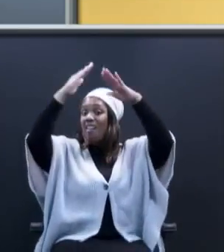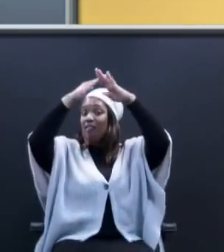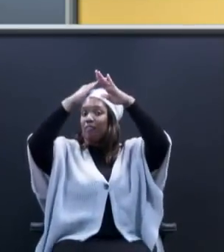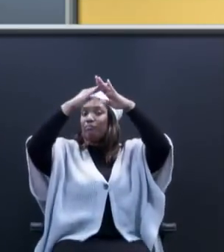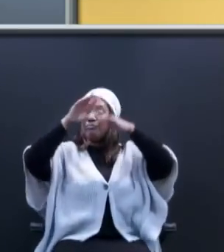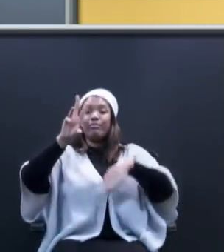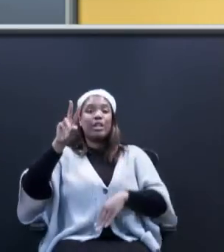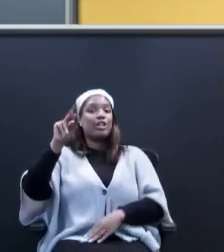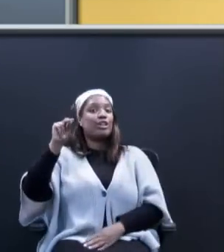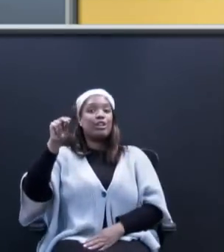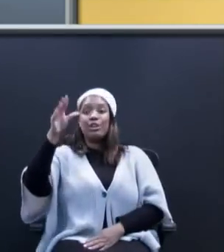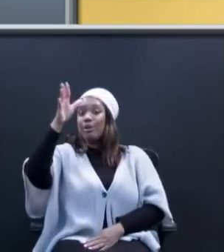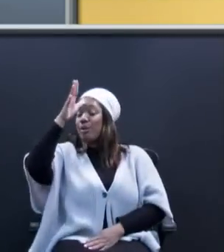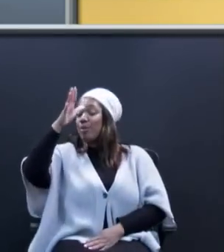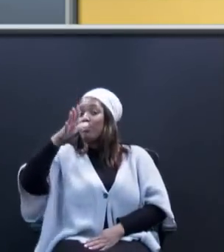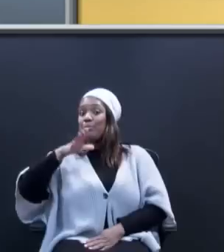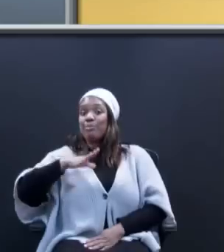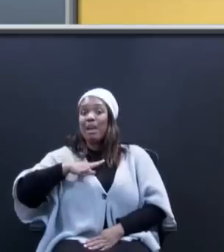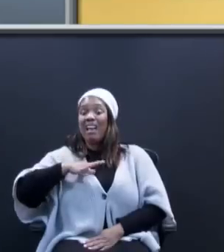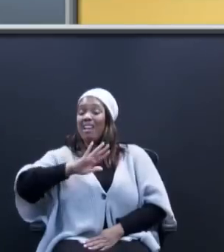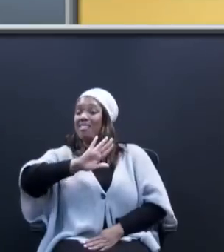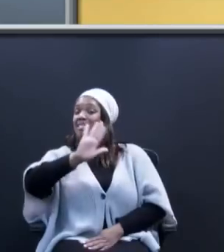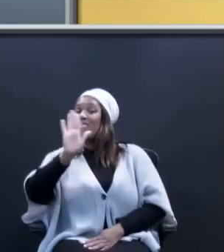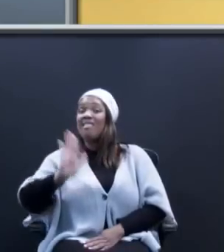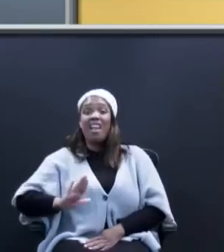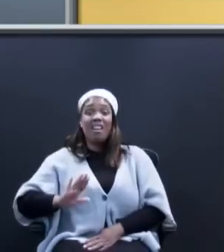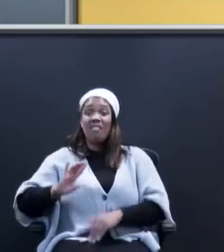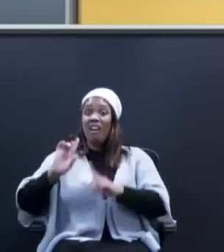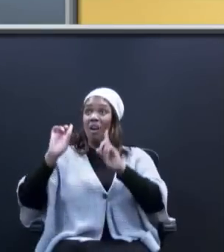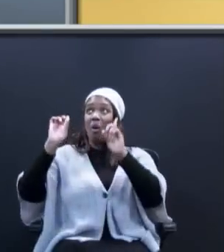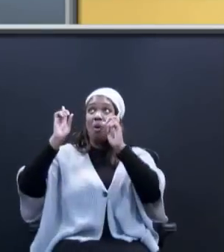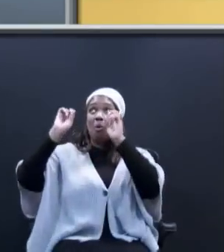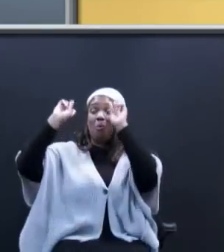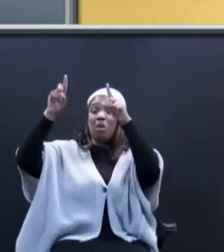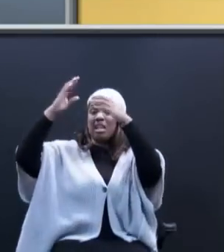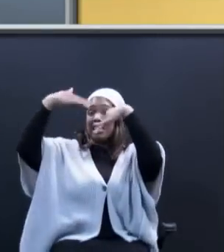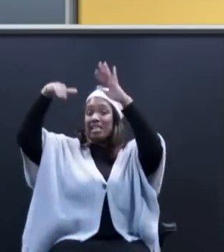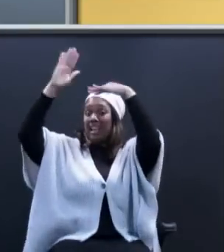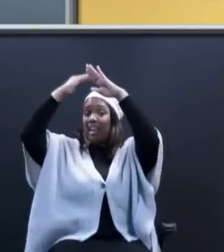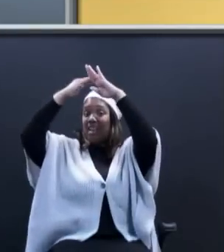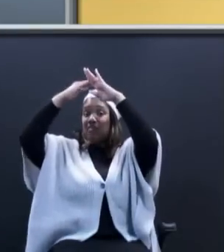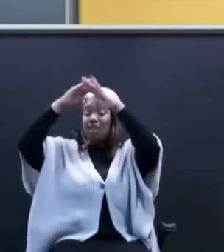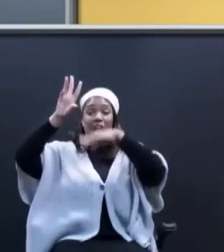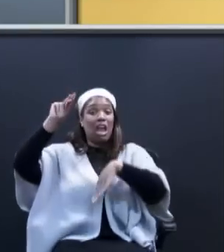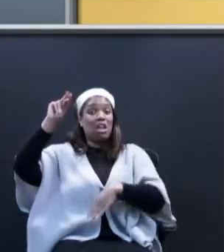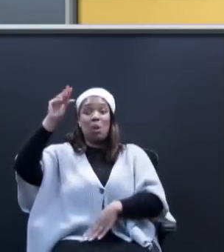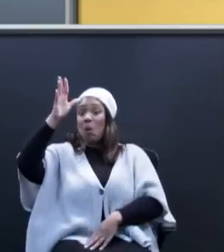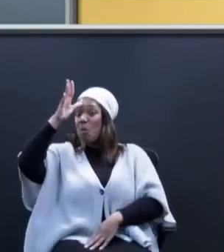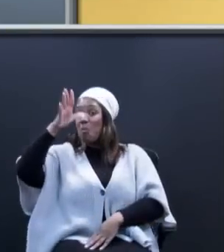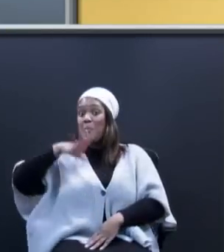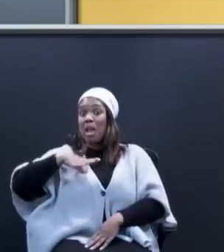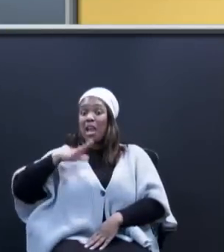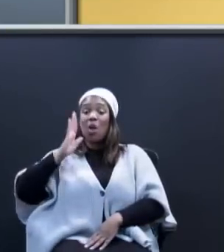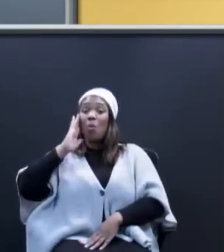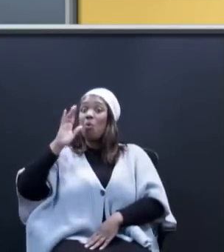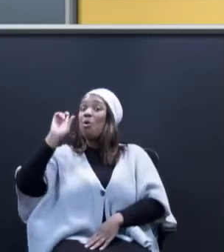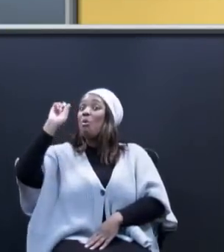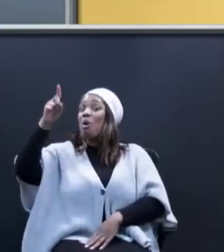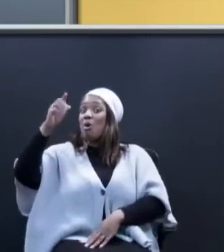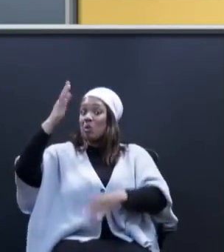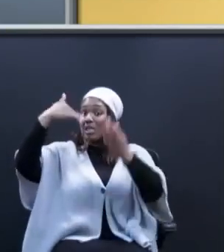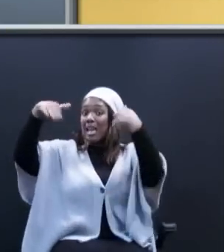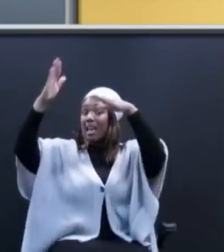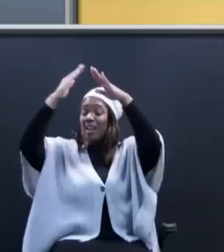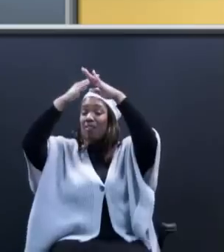went to heaven. I can read that to you, but Jesus said, and ain't no man gonna go to heaven. Best you're gonna do is meet him in the air